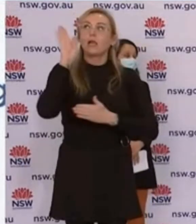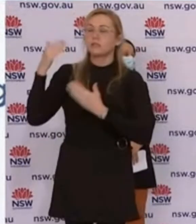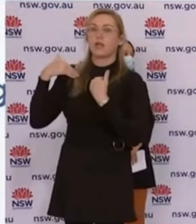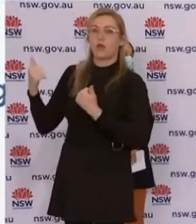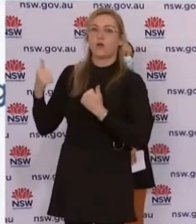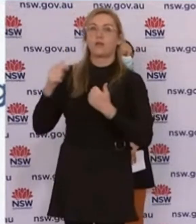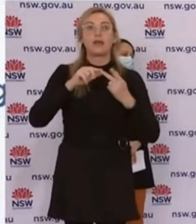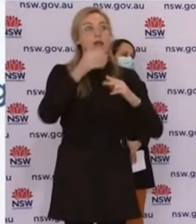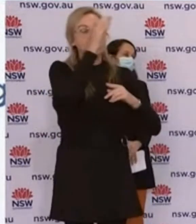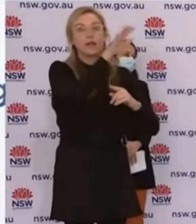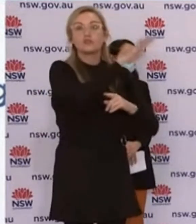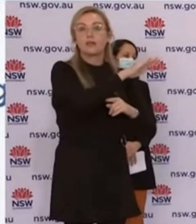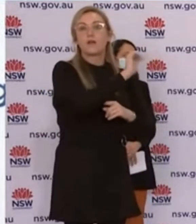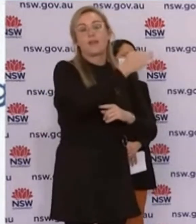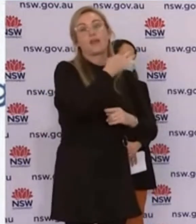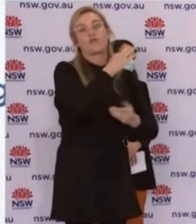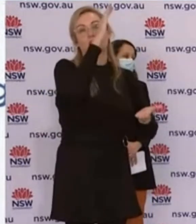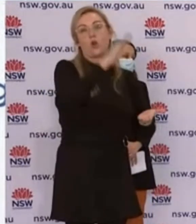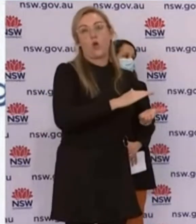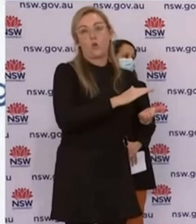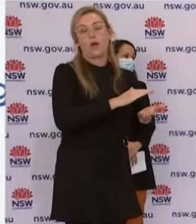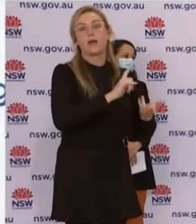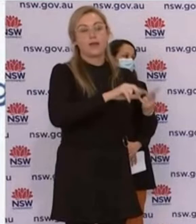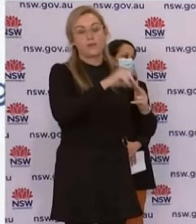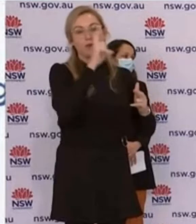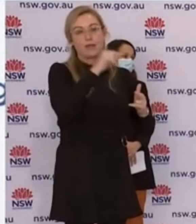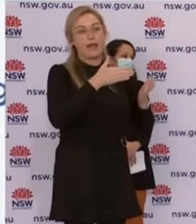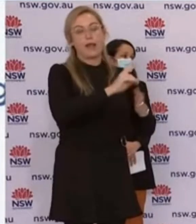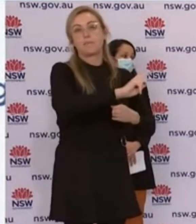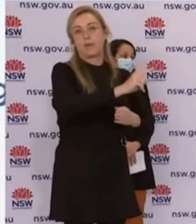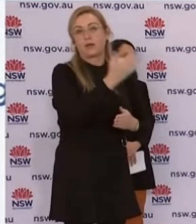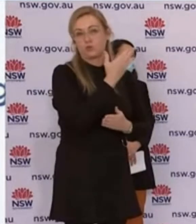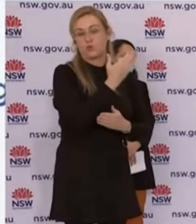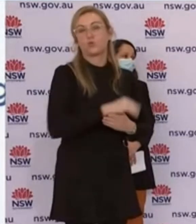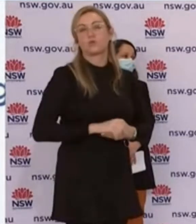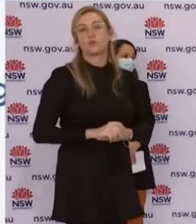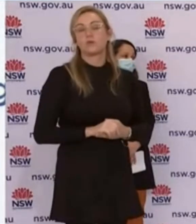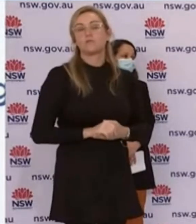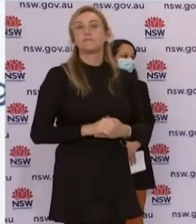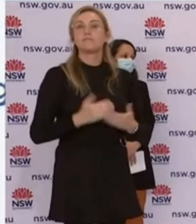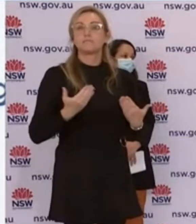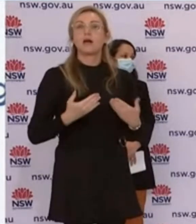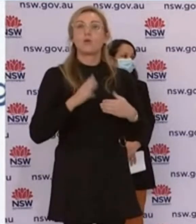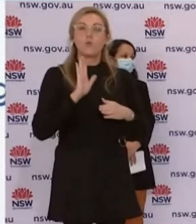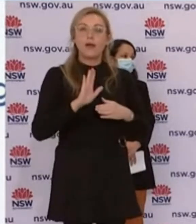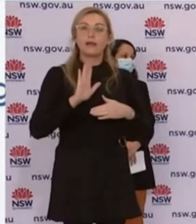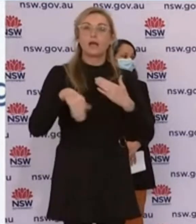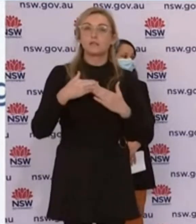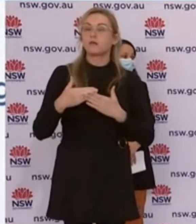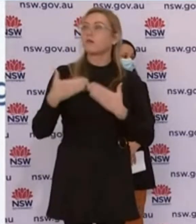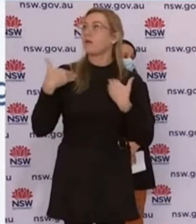communities will be lower if we are able to lift those stay-at-home orders. So it really is about looking at this in terms of that health